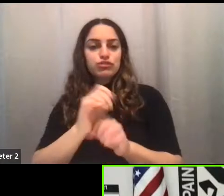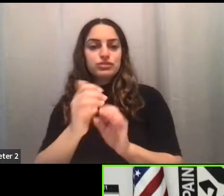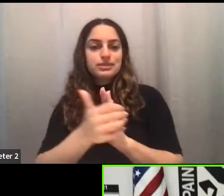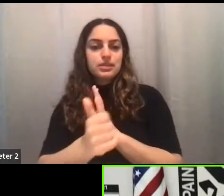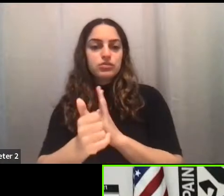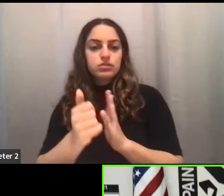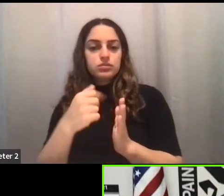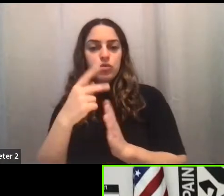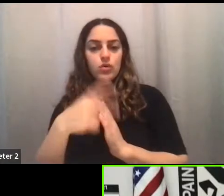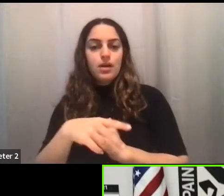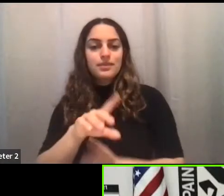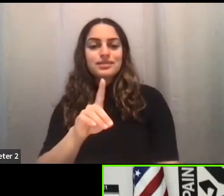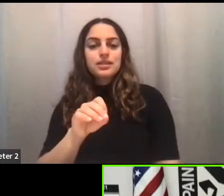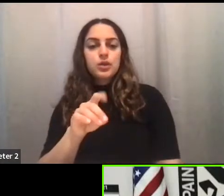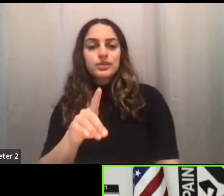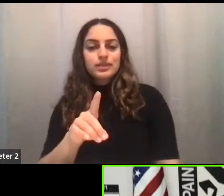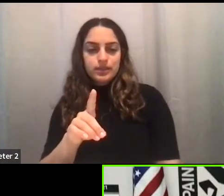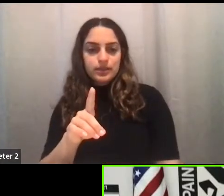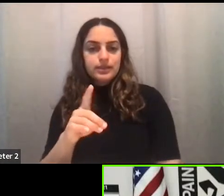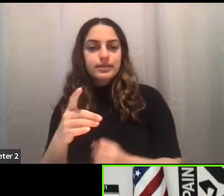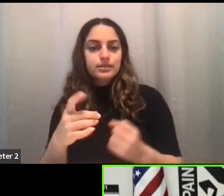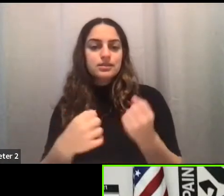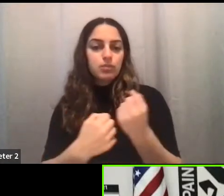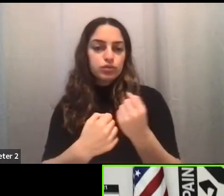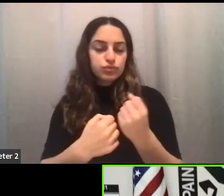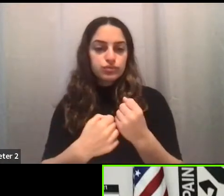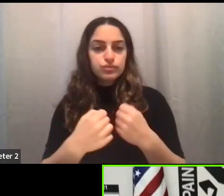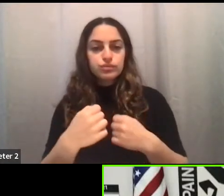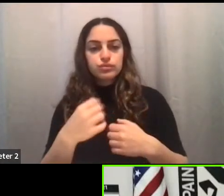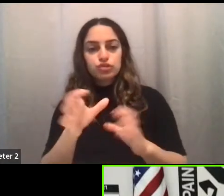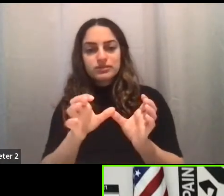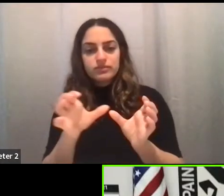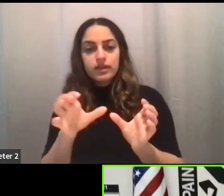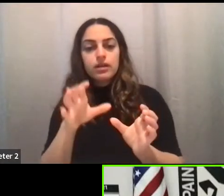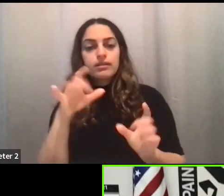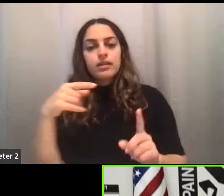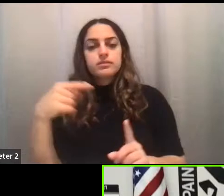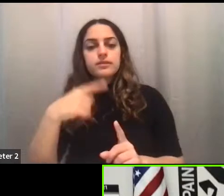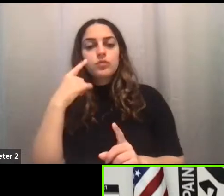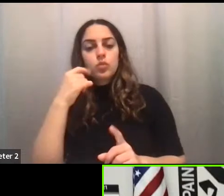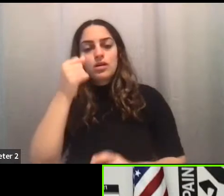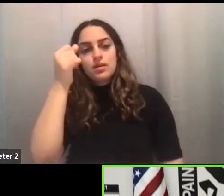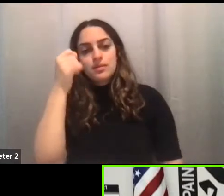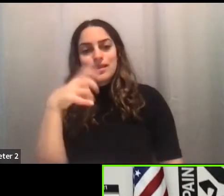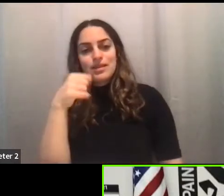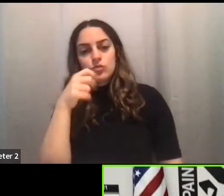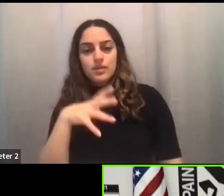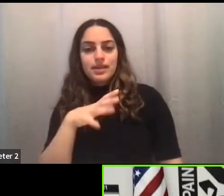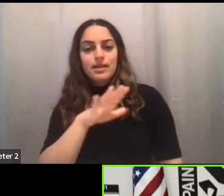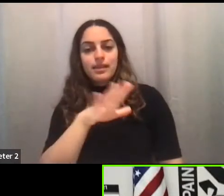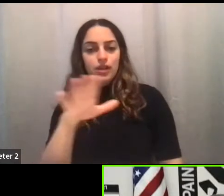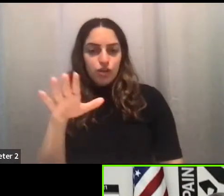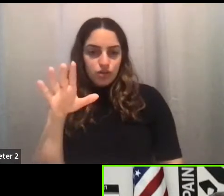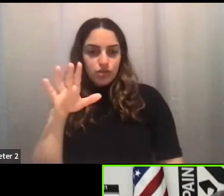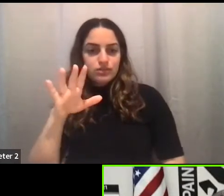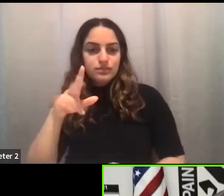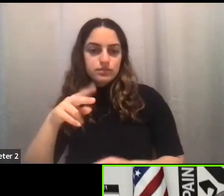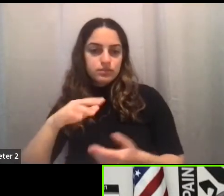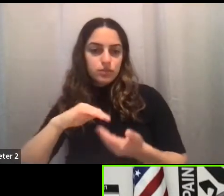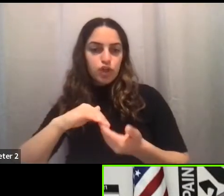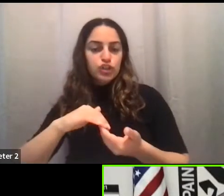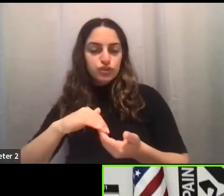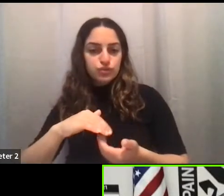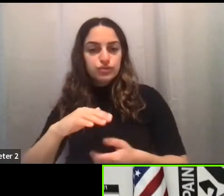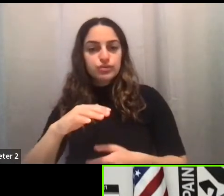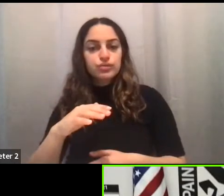dod sponsored certified that targets men and women and their spouses getting out of the united states armed